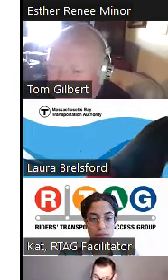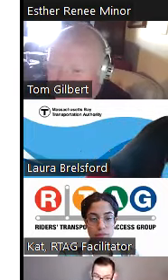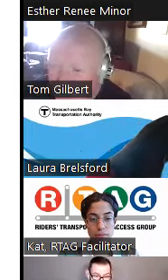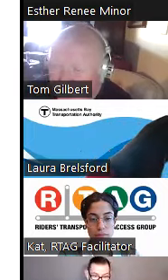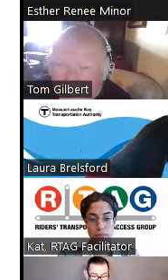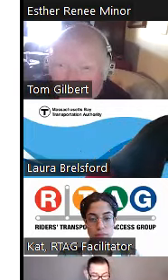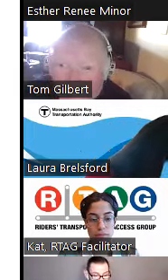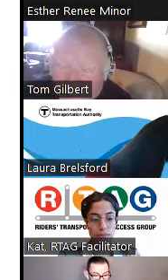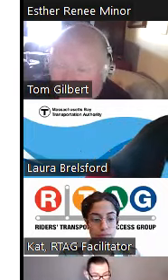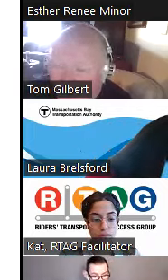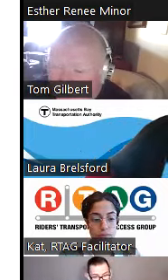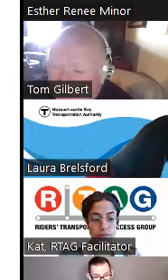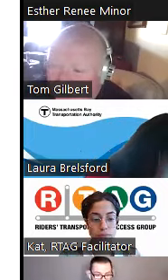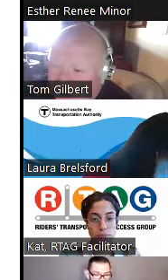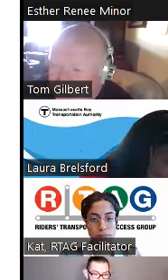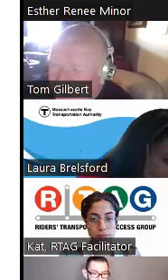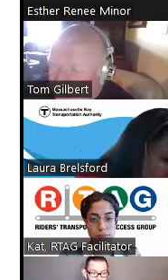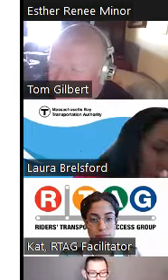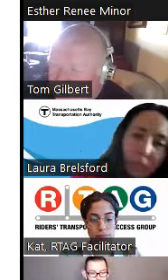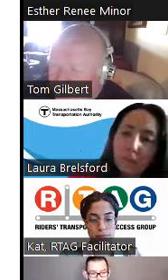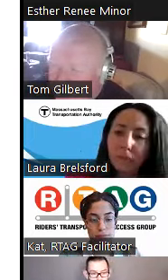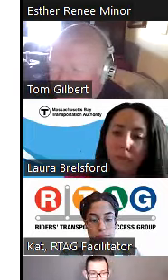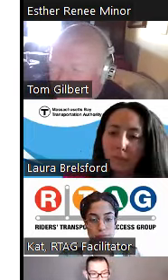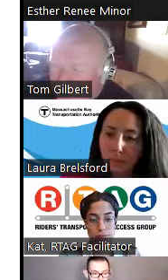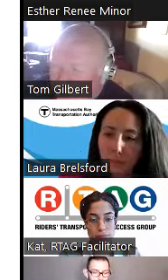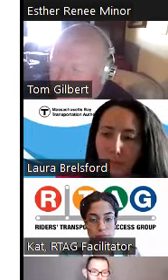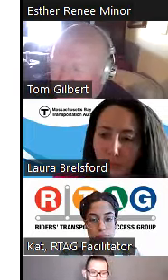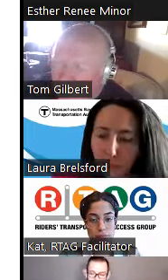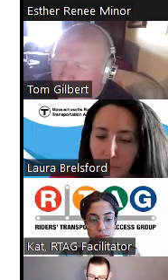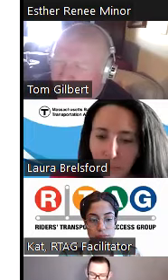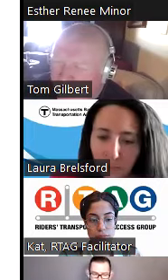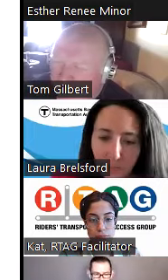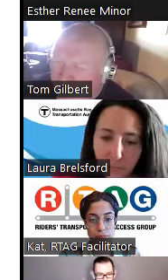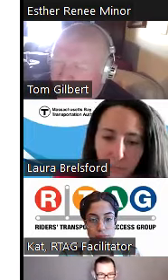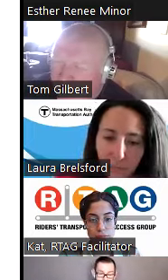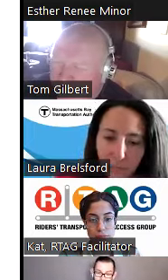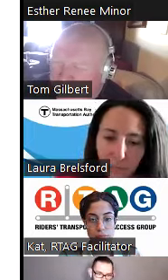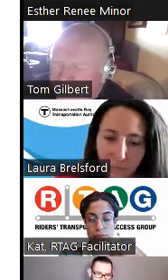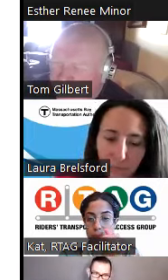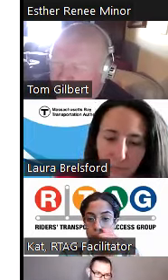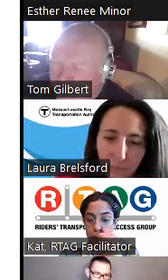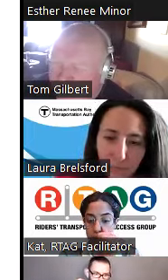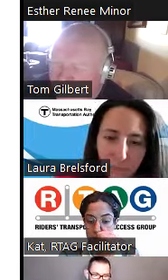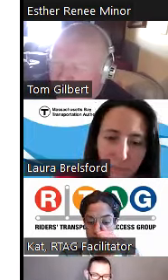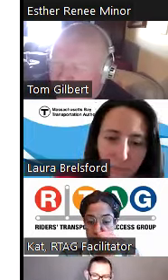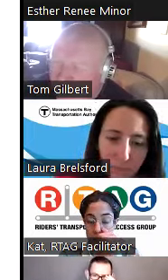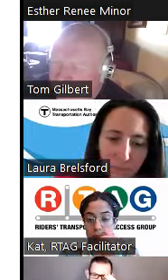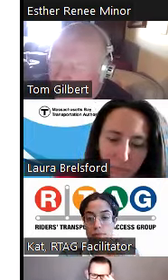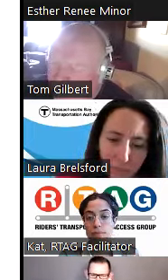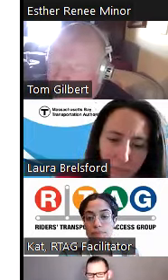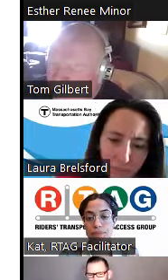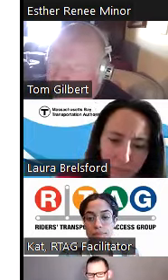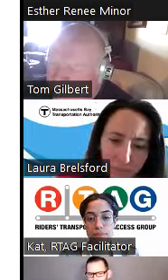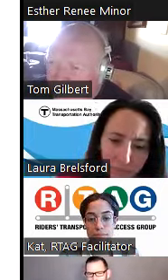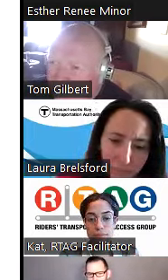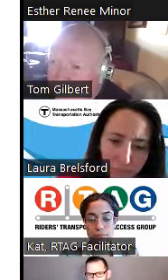on the platform, that they'll be recording you. And I think that's a great thing. I also wanted to ask Laura. I